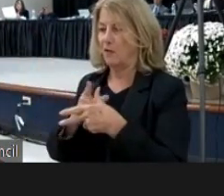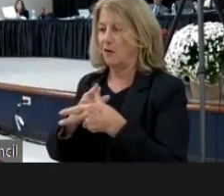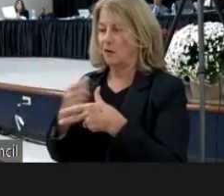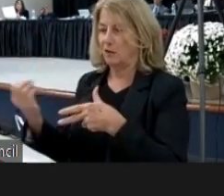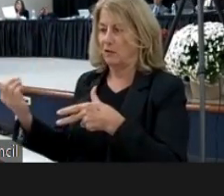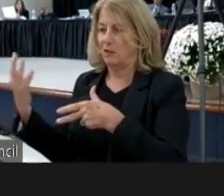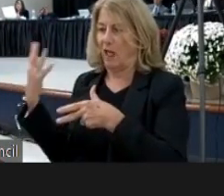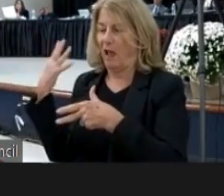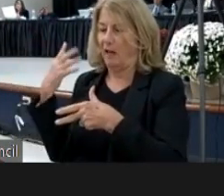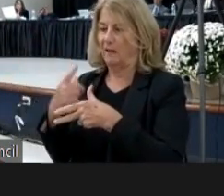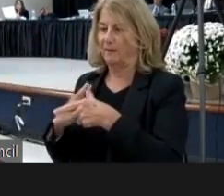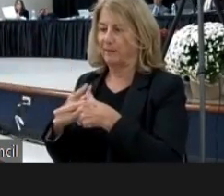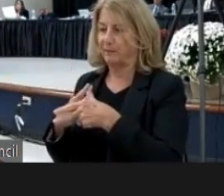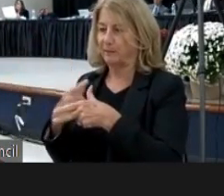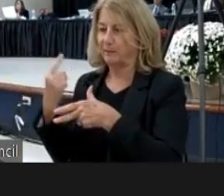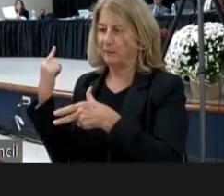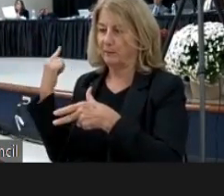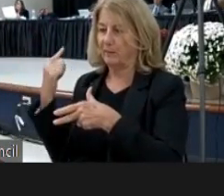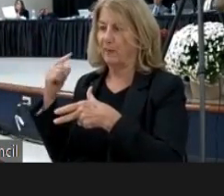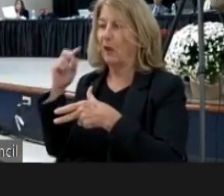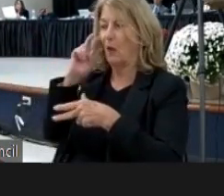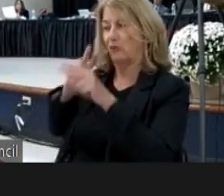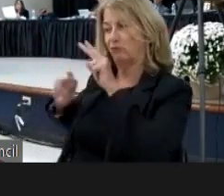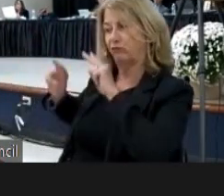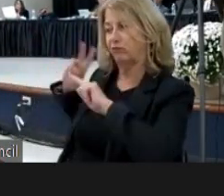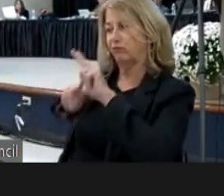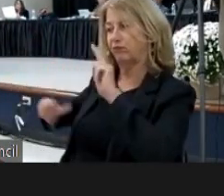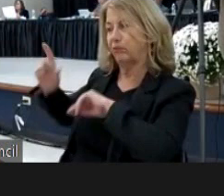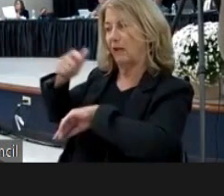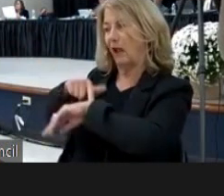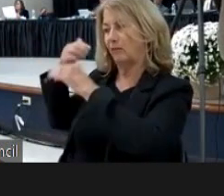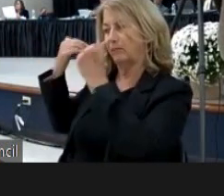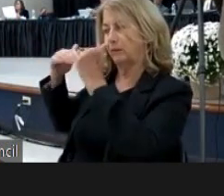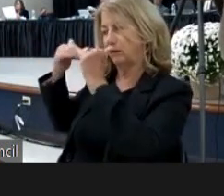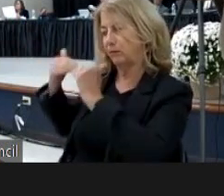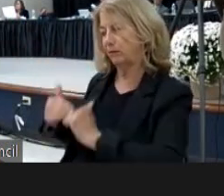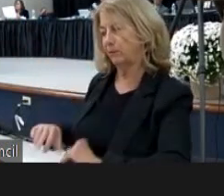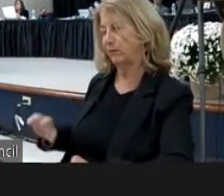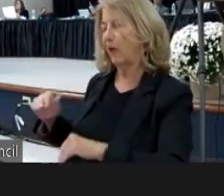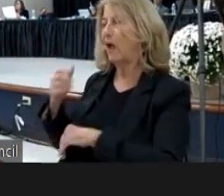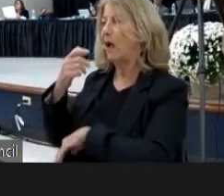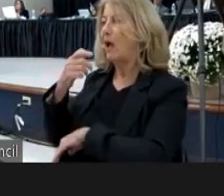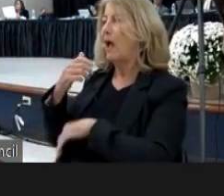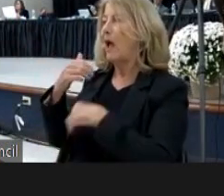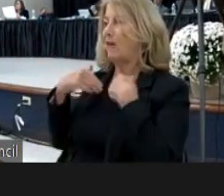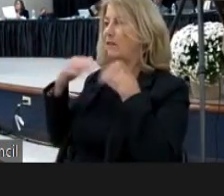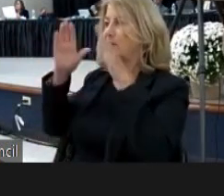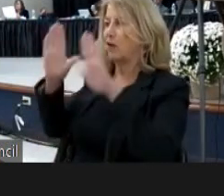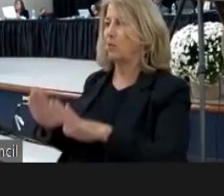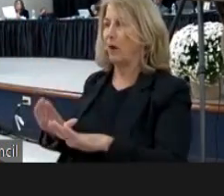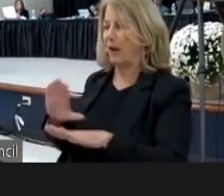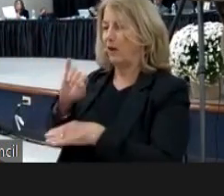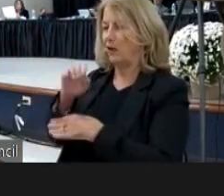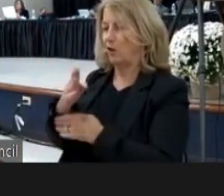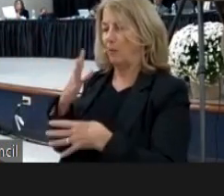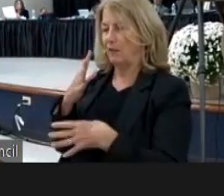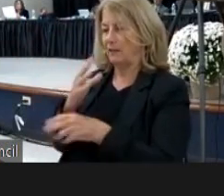one looks at timelines for the project, and Pat did a great job summarizing where they are with the